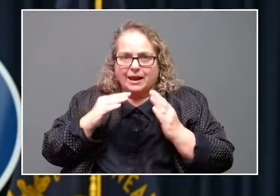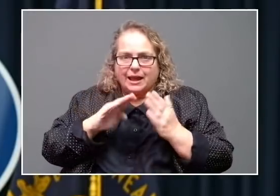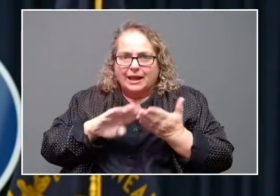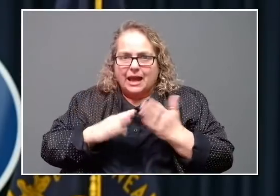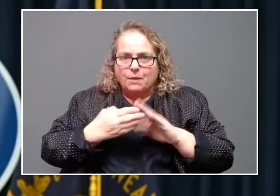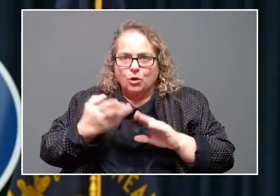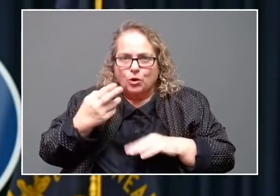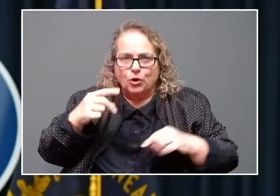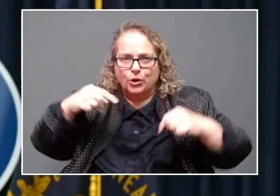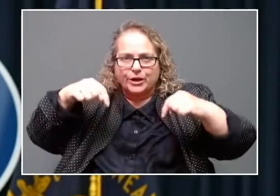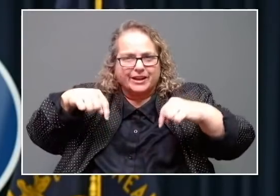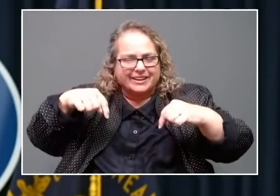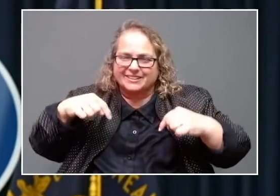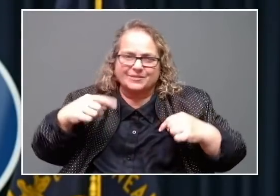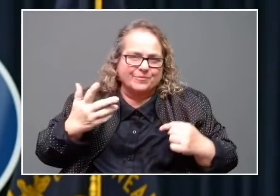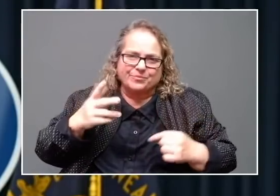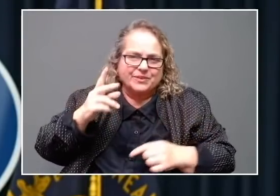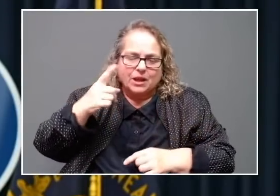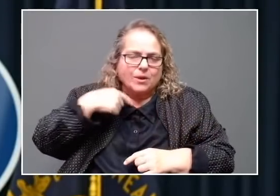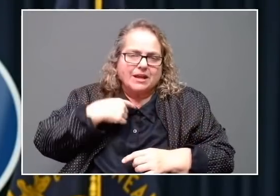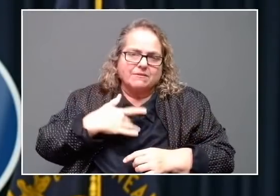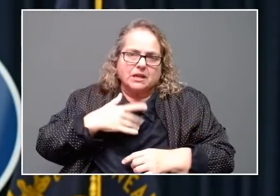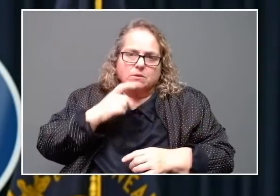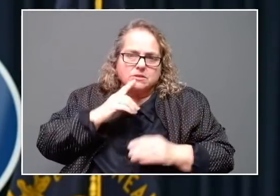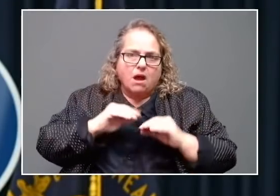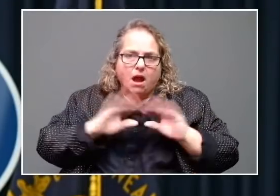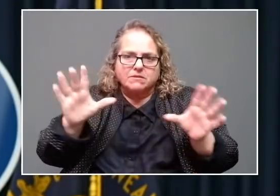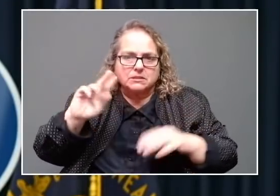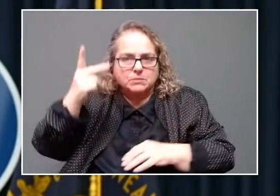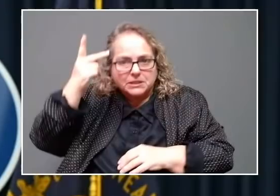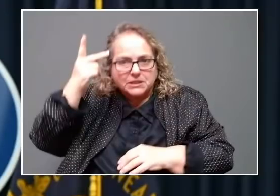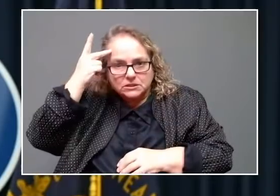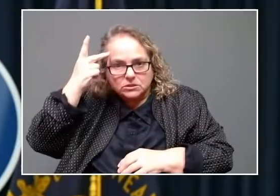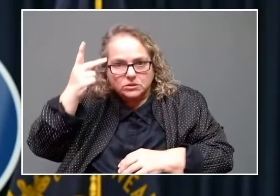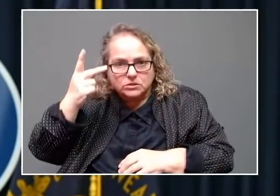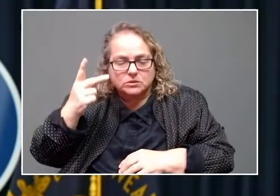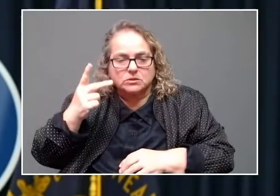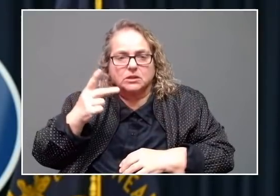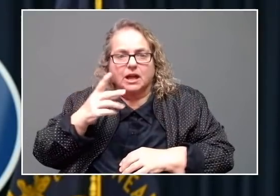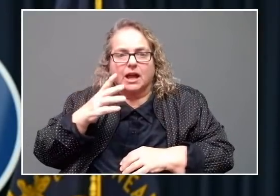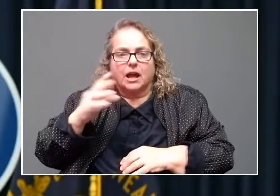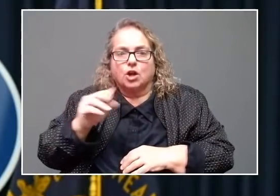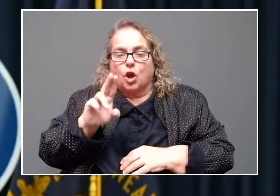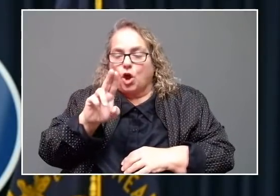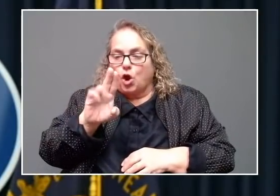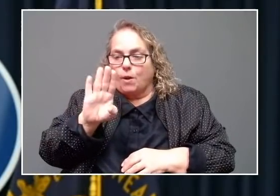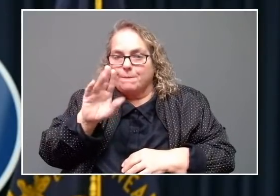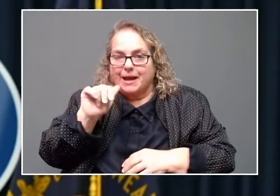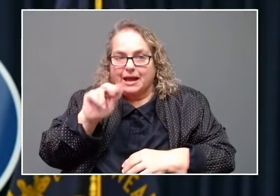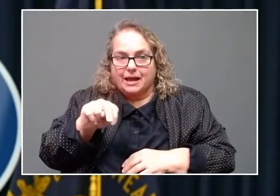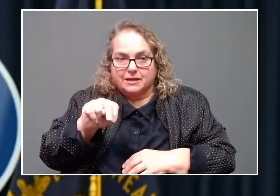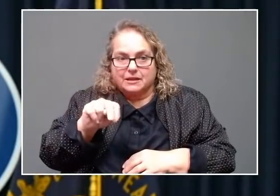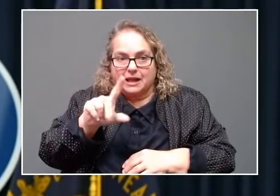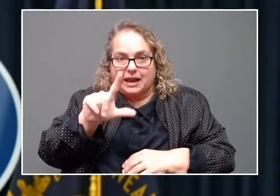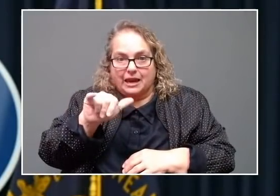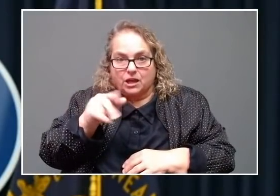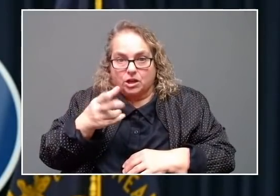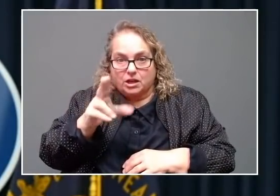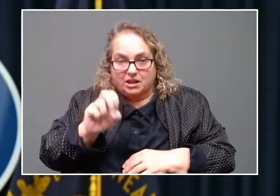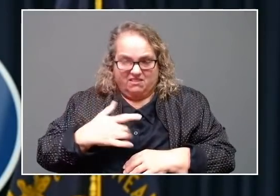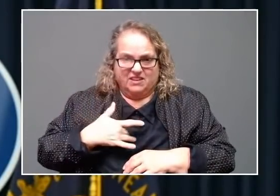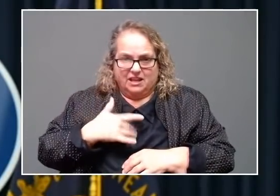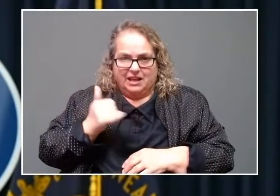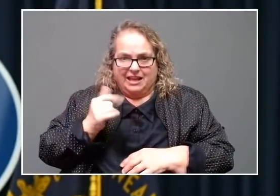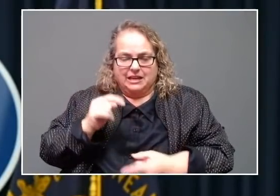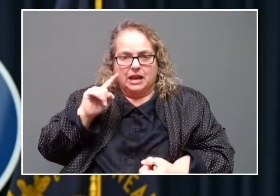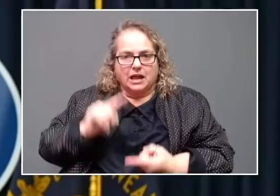very clearly a political gerrymander. Louisville Urban League believes that it lessens minority